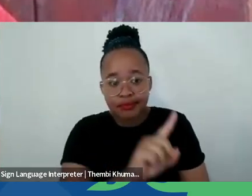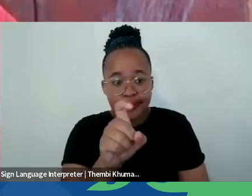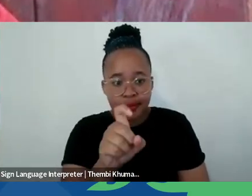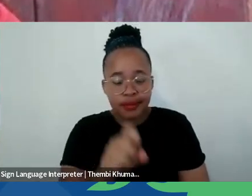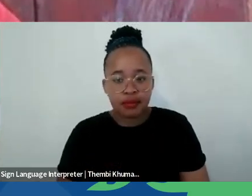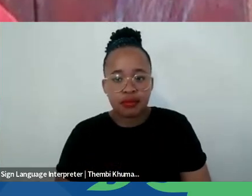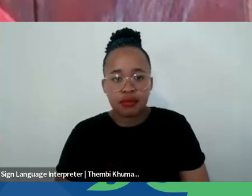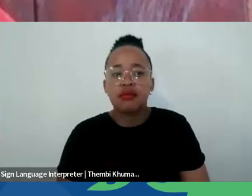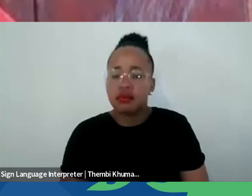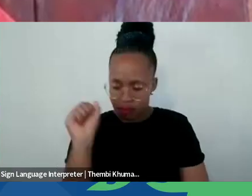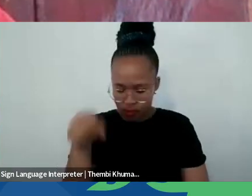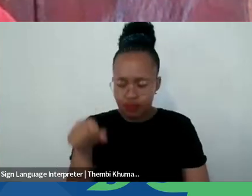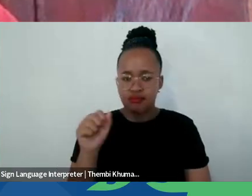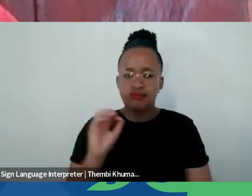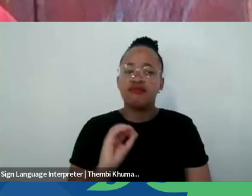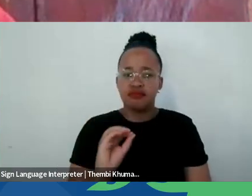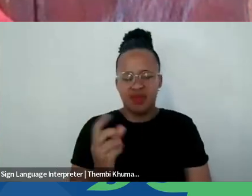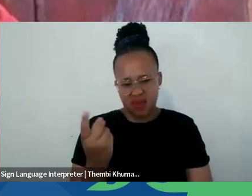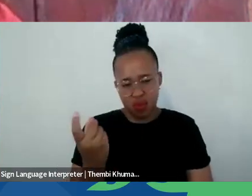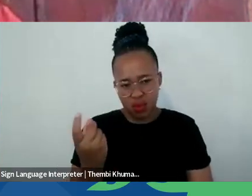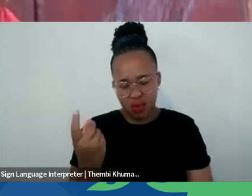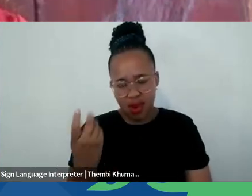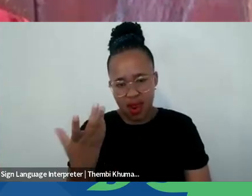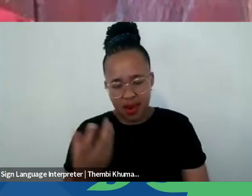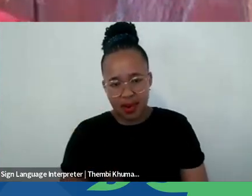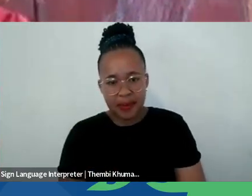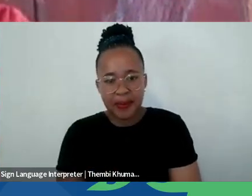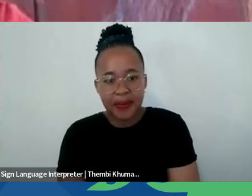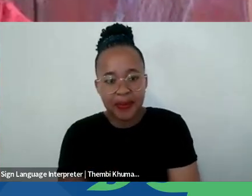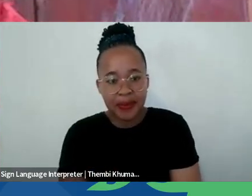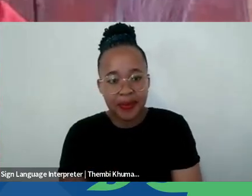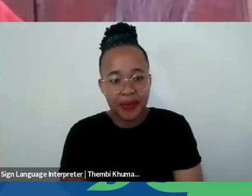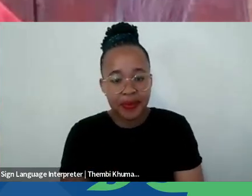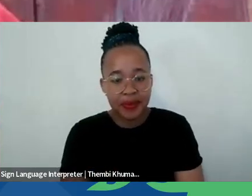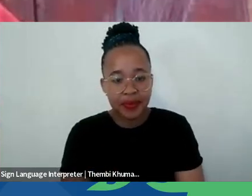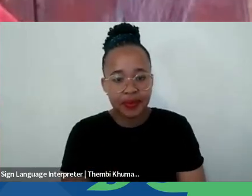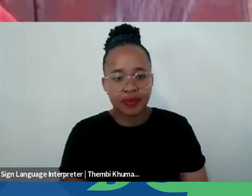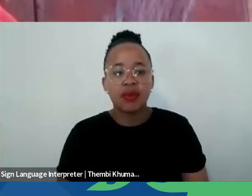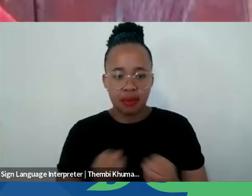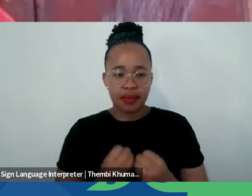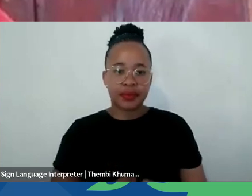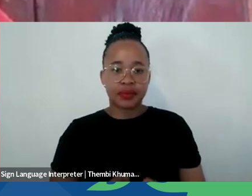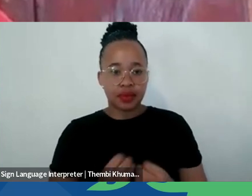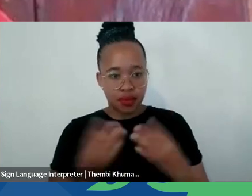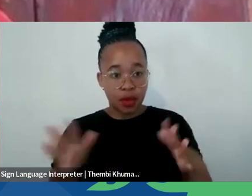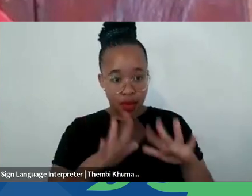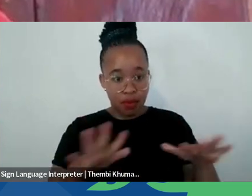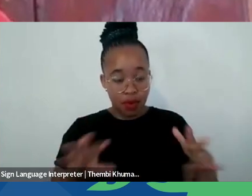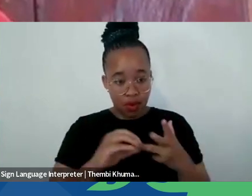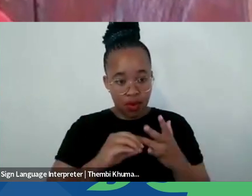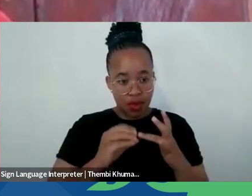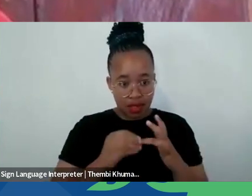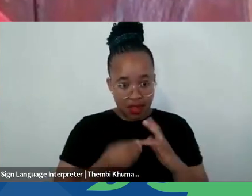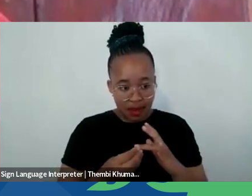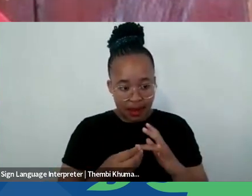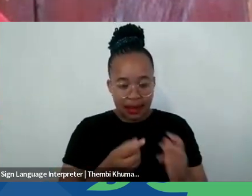Yes, to be honest, there's one. The one, many of them said that it gave them the